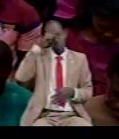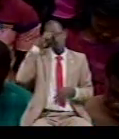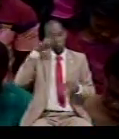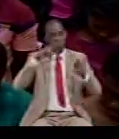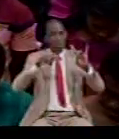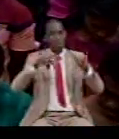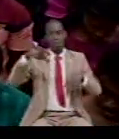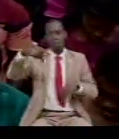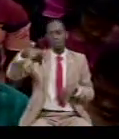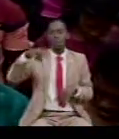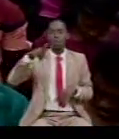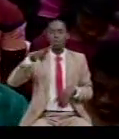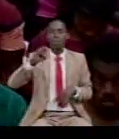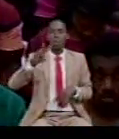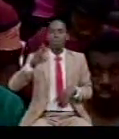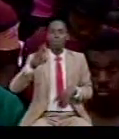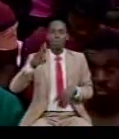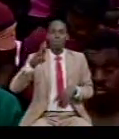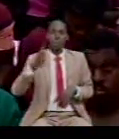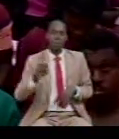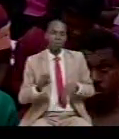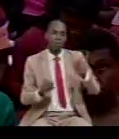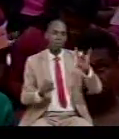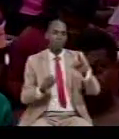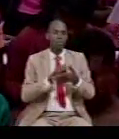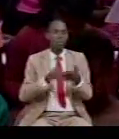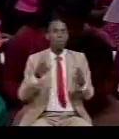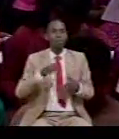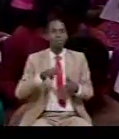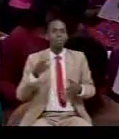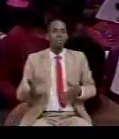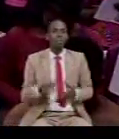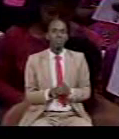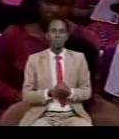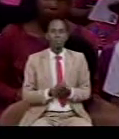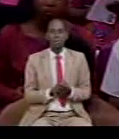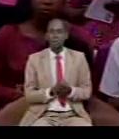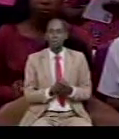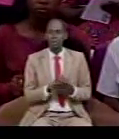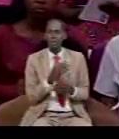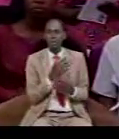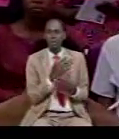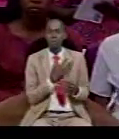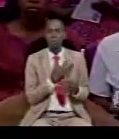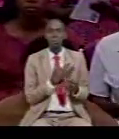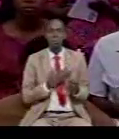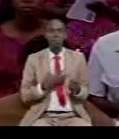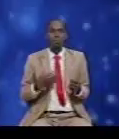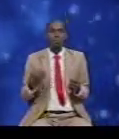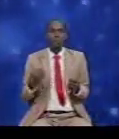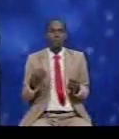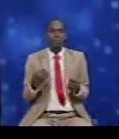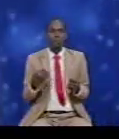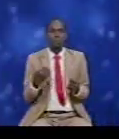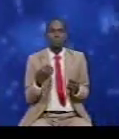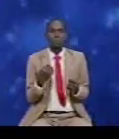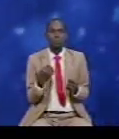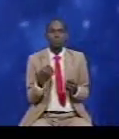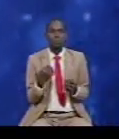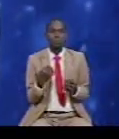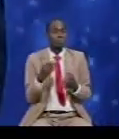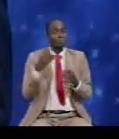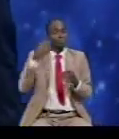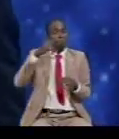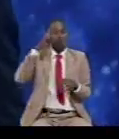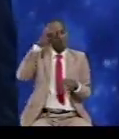hear instruction and be wise, and refuse it not. Those are the wise people. Repent.